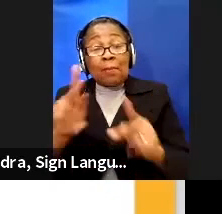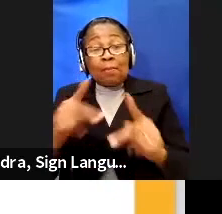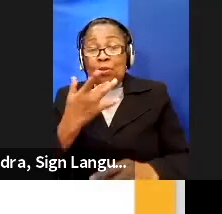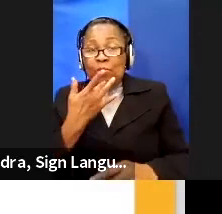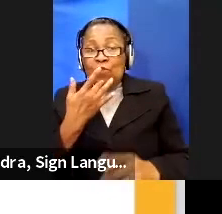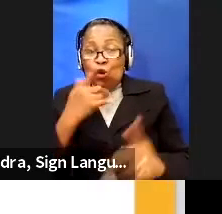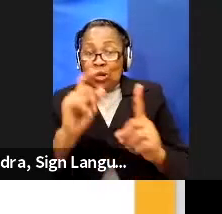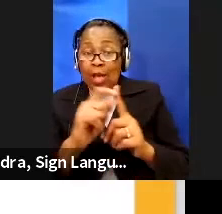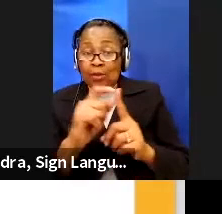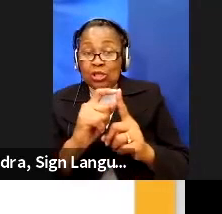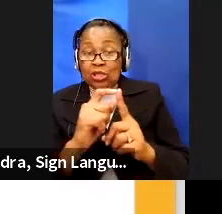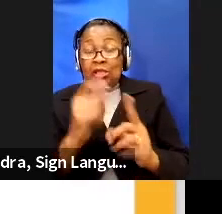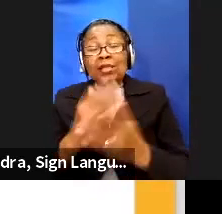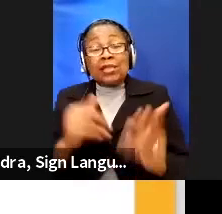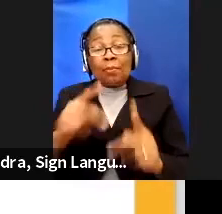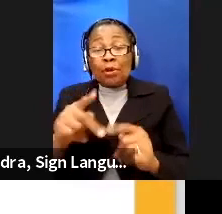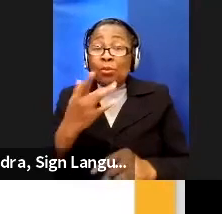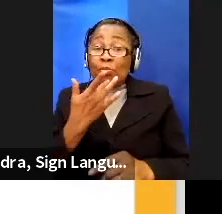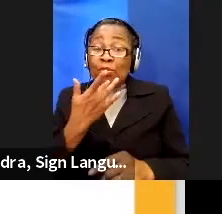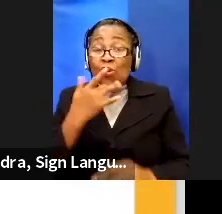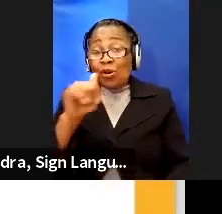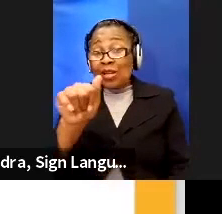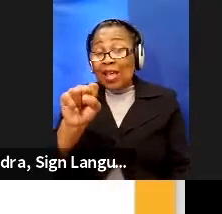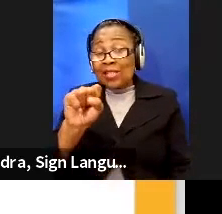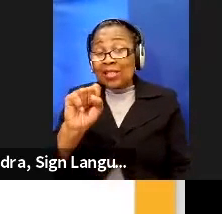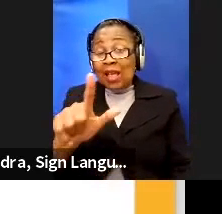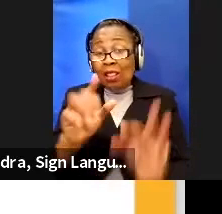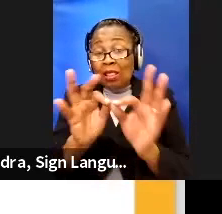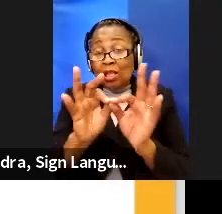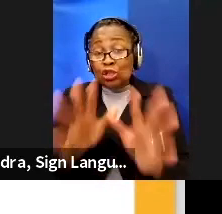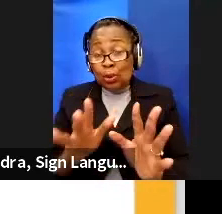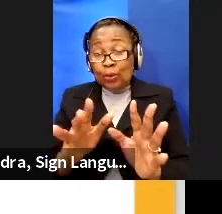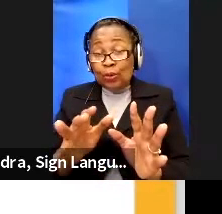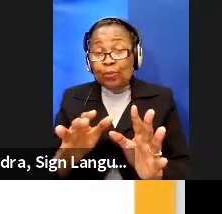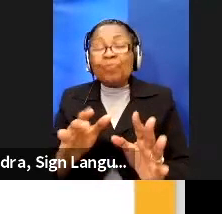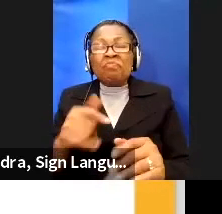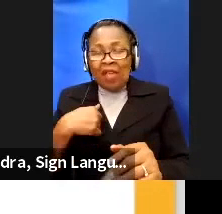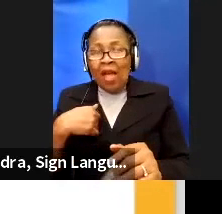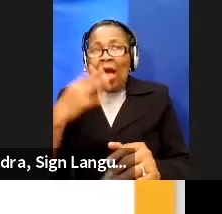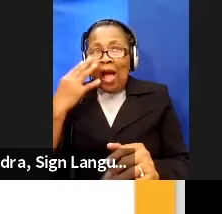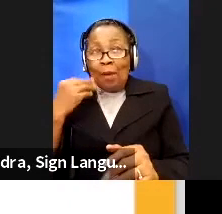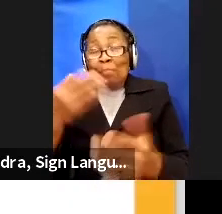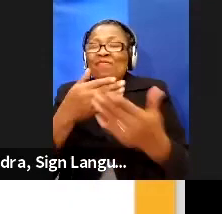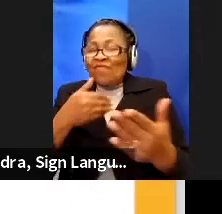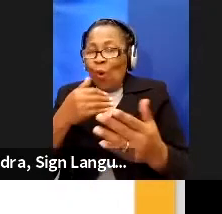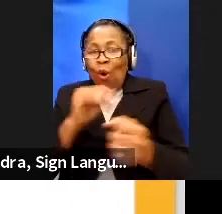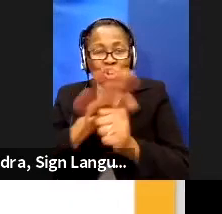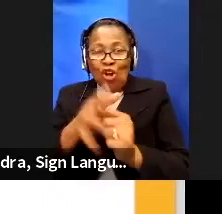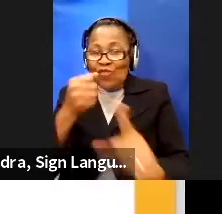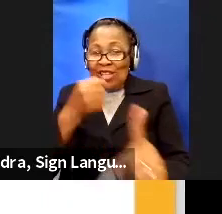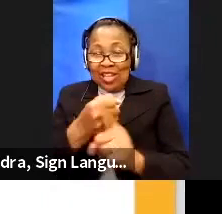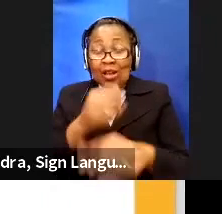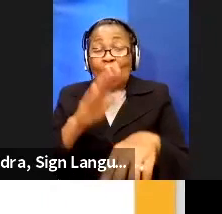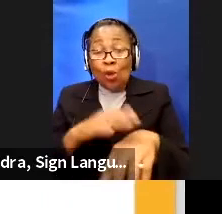Some people want an ASL interpreter. So I went on a cruise right before COVID hit, and I